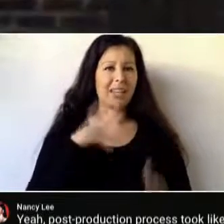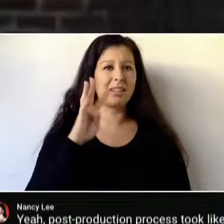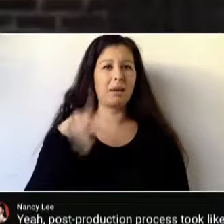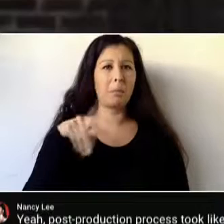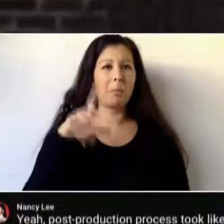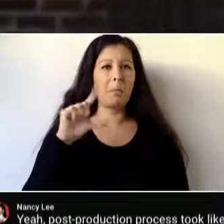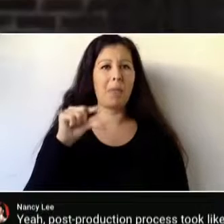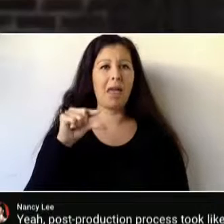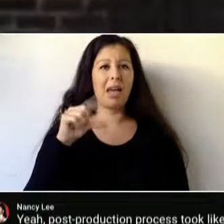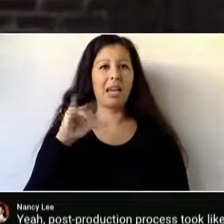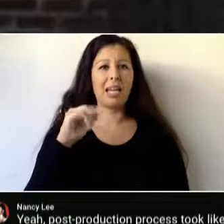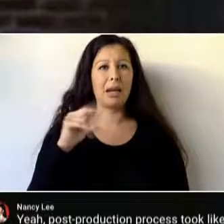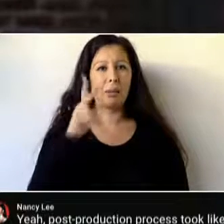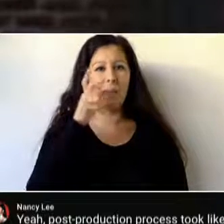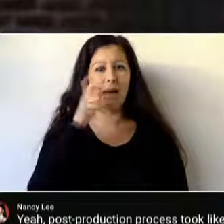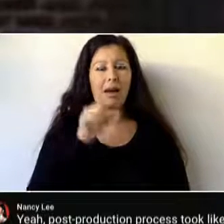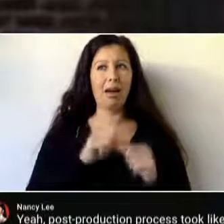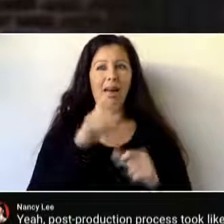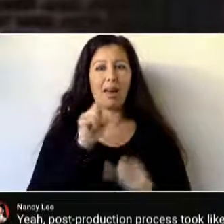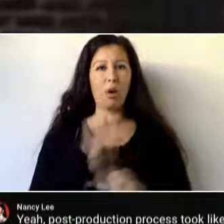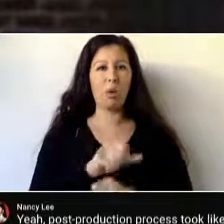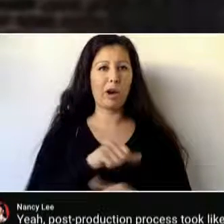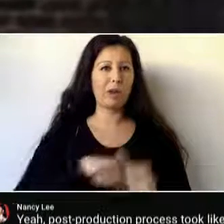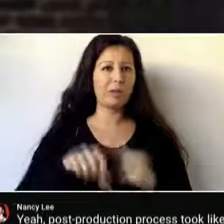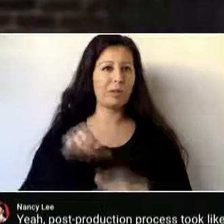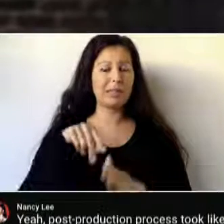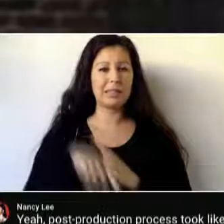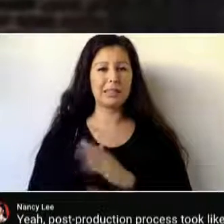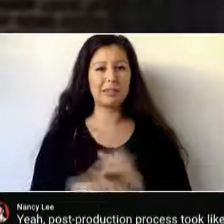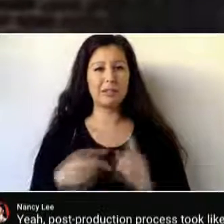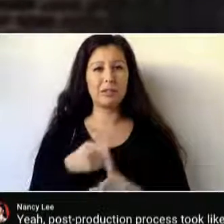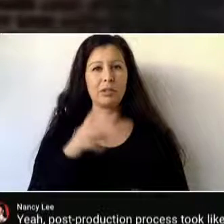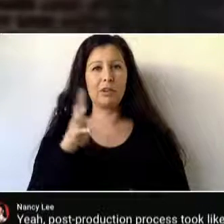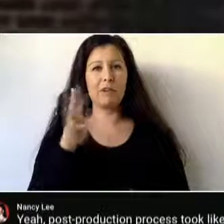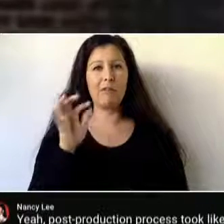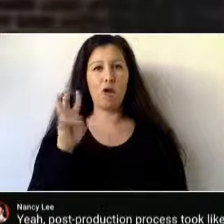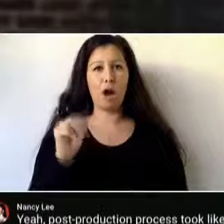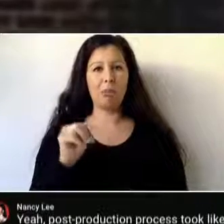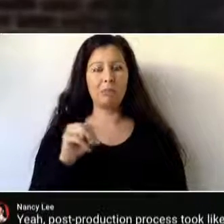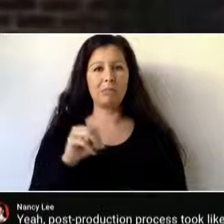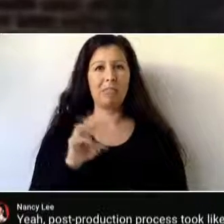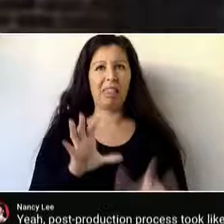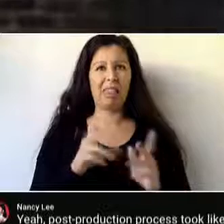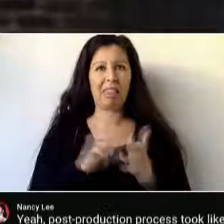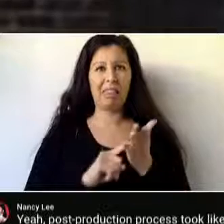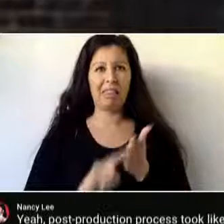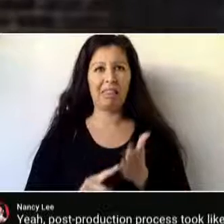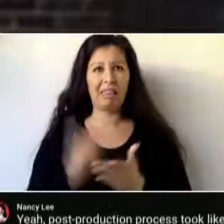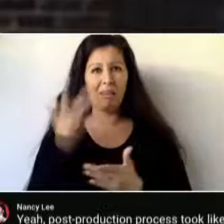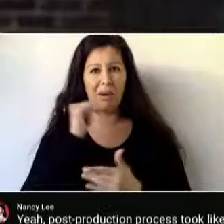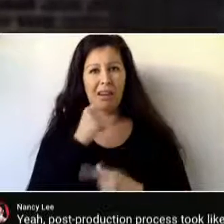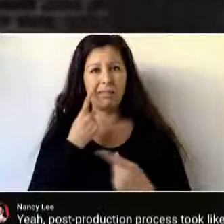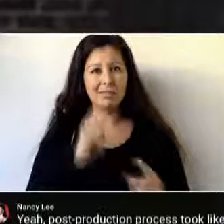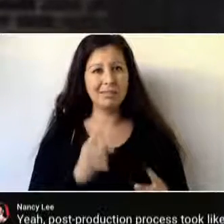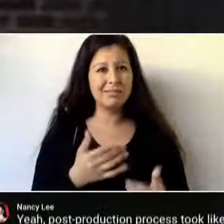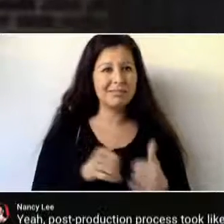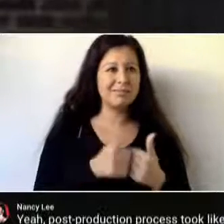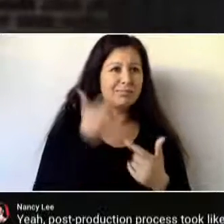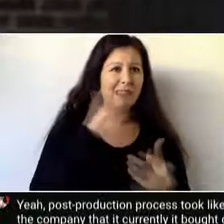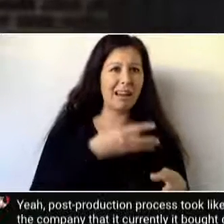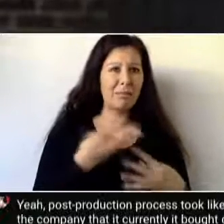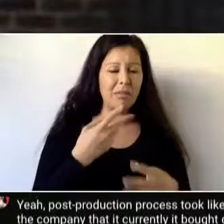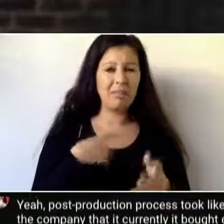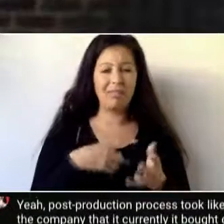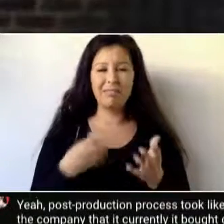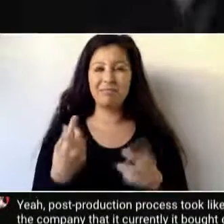like, constantly, and just, like, workarounds, like, deep into, like, you know, forums, like, figuring out, like, why this is not working, why this is not